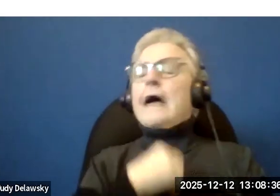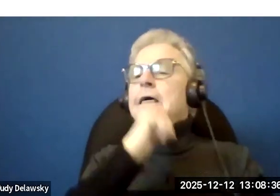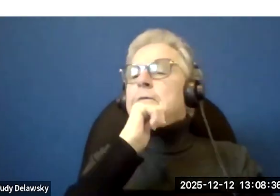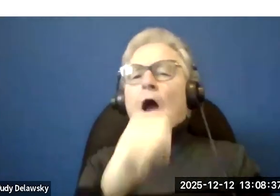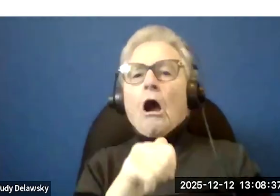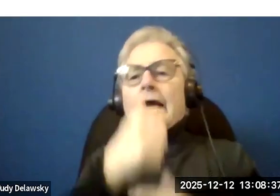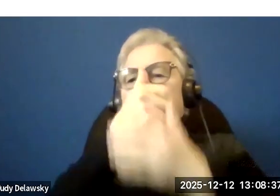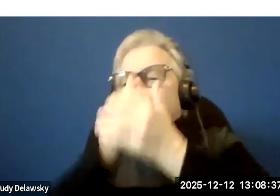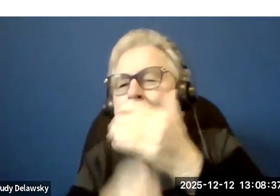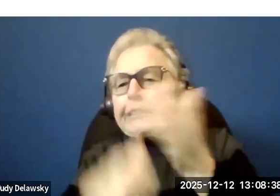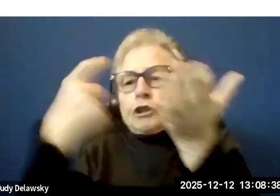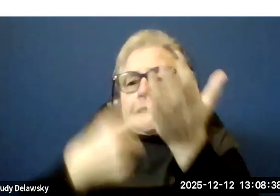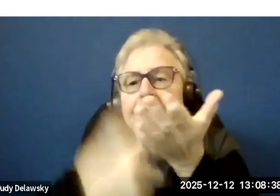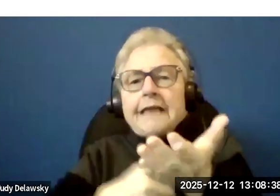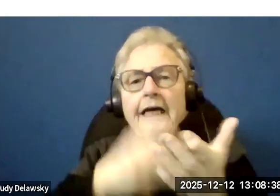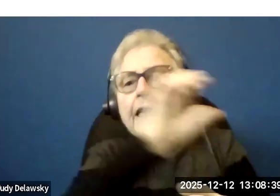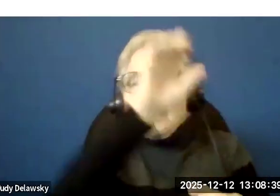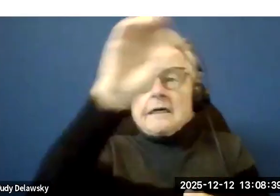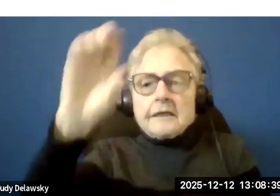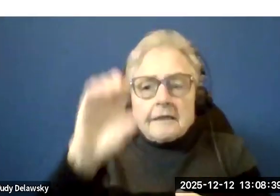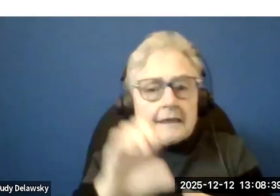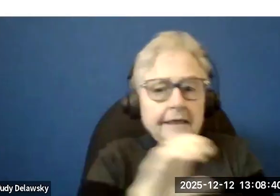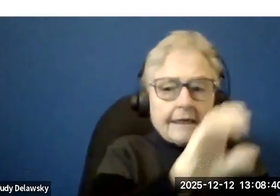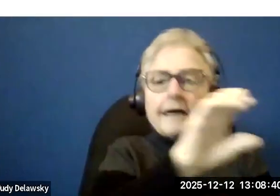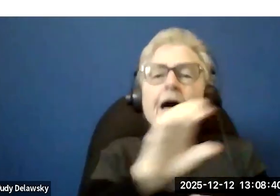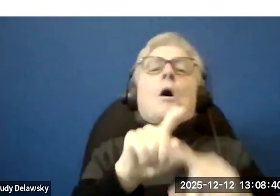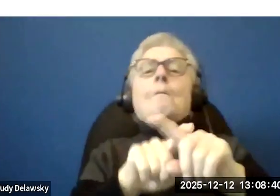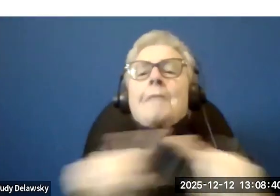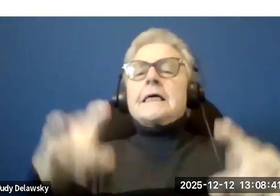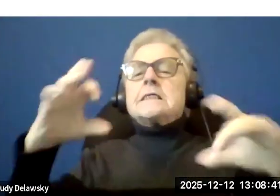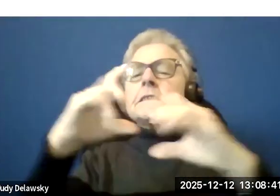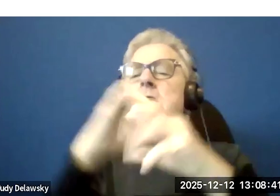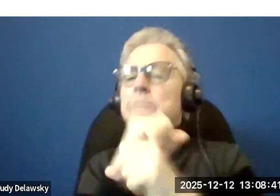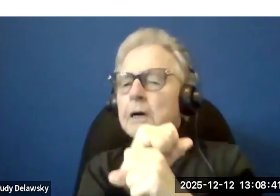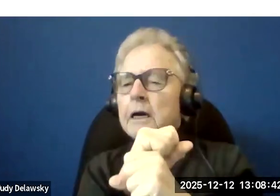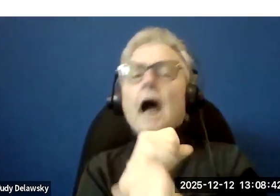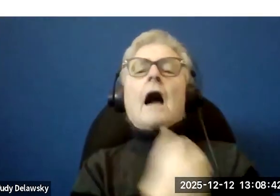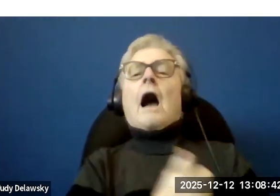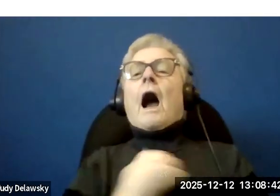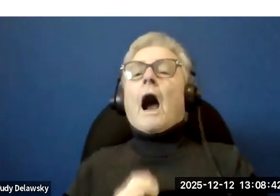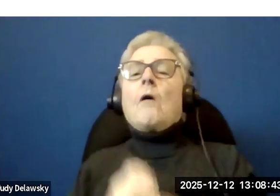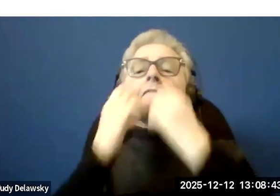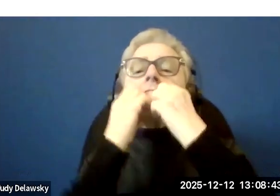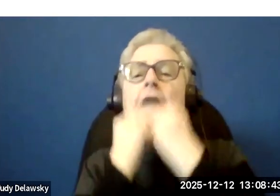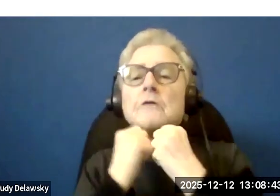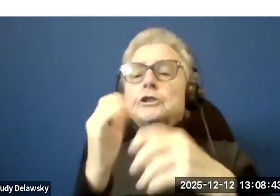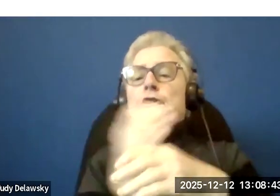each values listed here, but as a summary, our values represent a shared commitment to